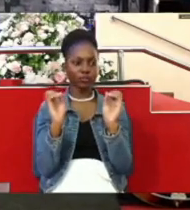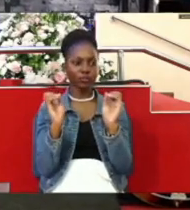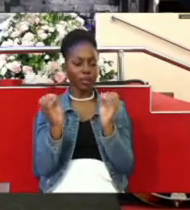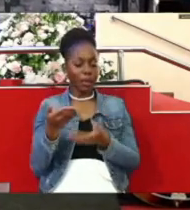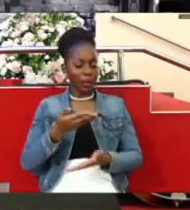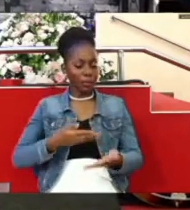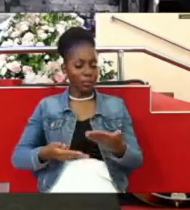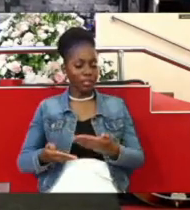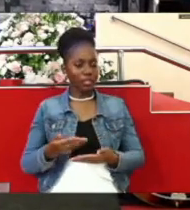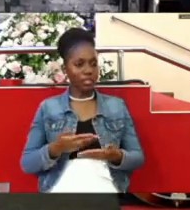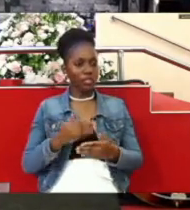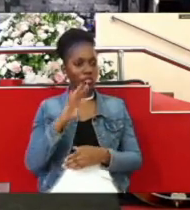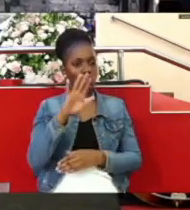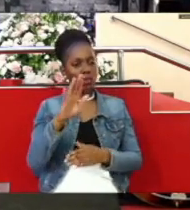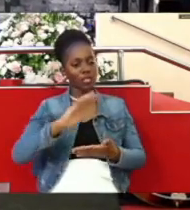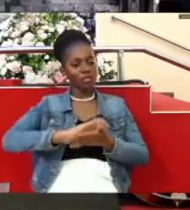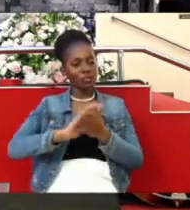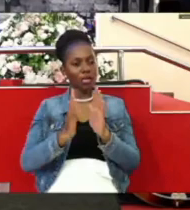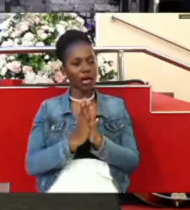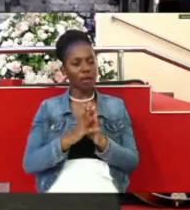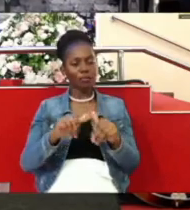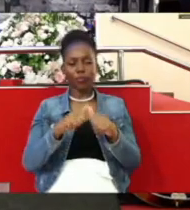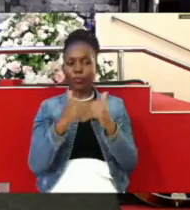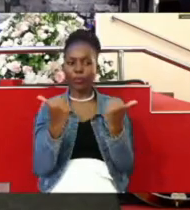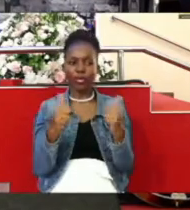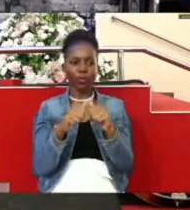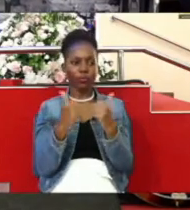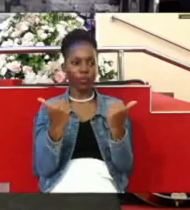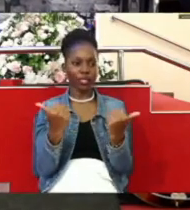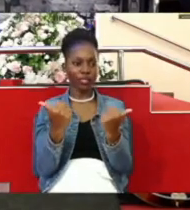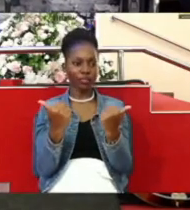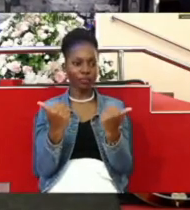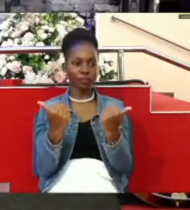You'll not struggle to sell your services.